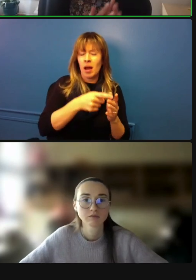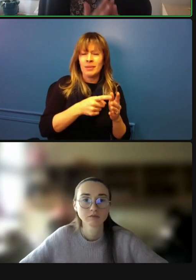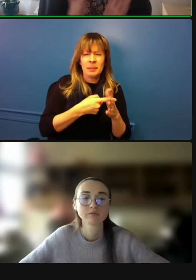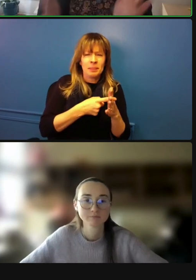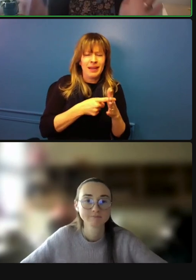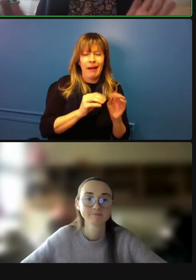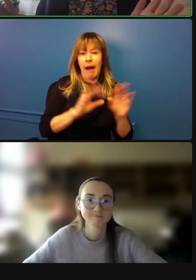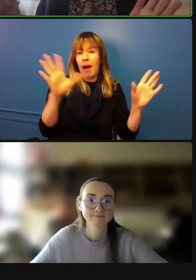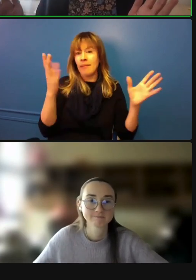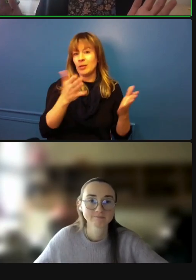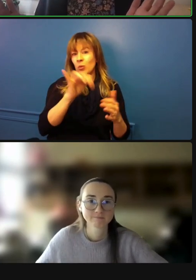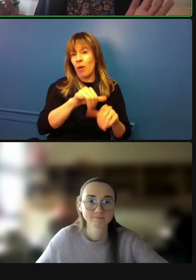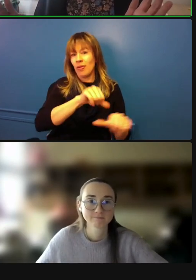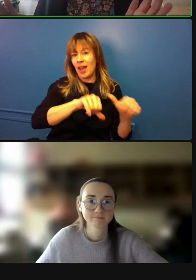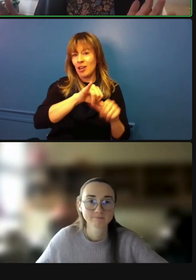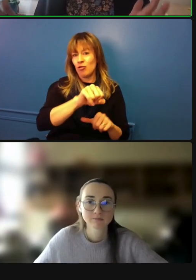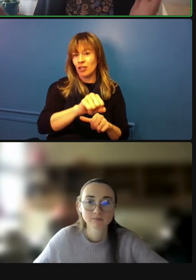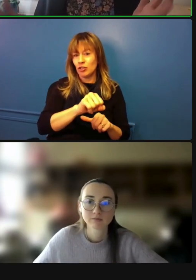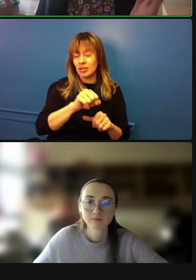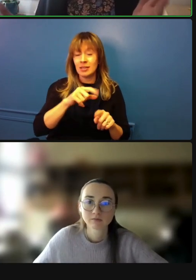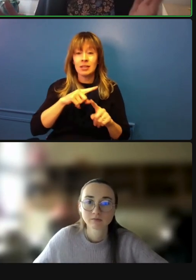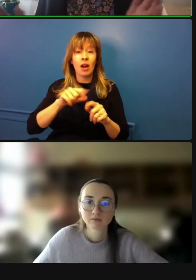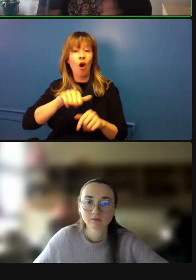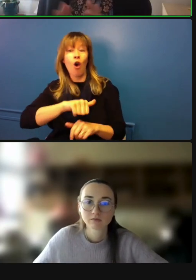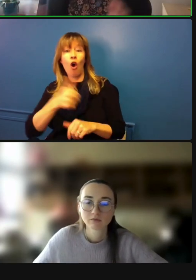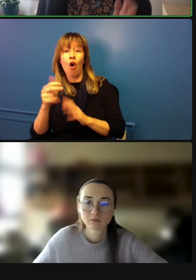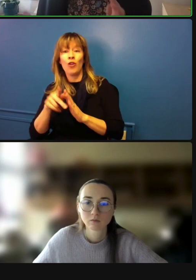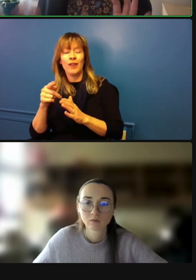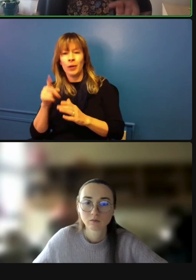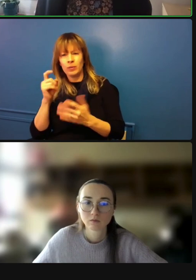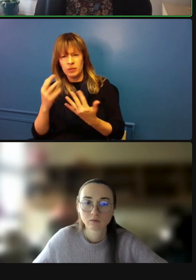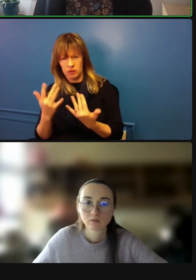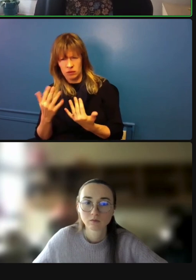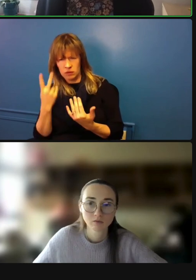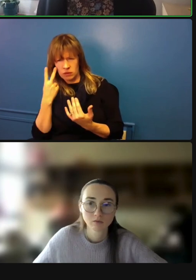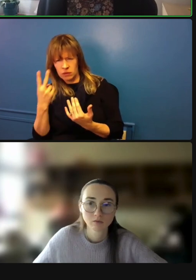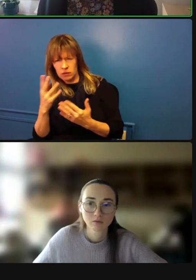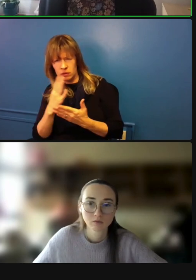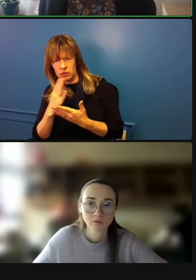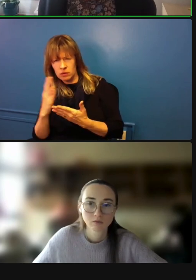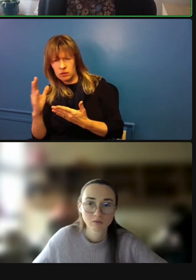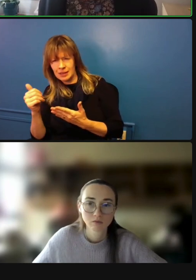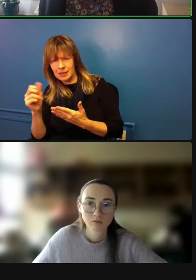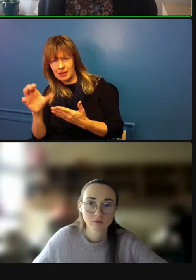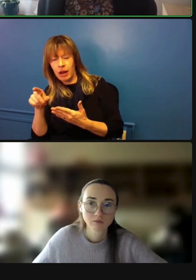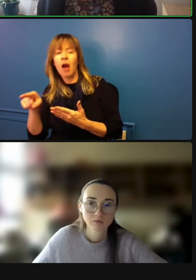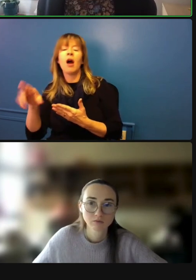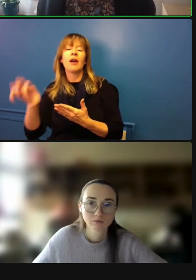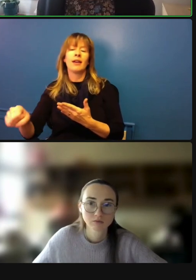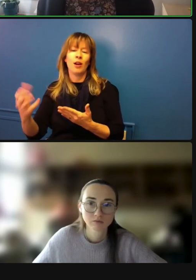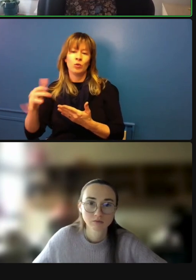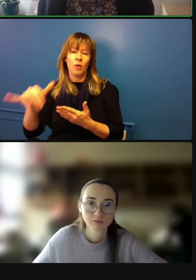but sometimes you need like a full 10 seconds. So it's a little tricky to compare on this data set.